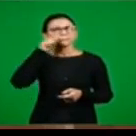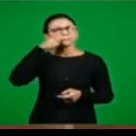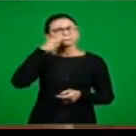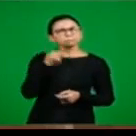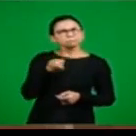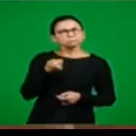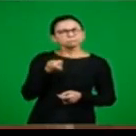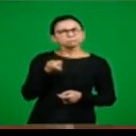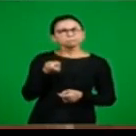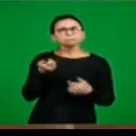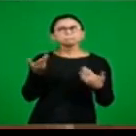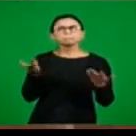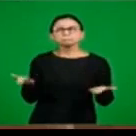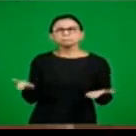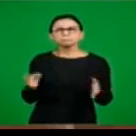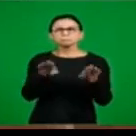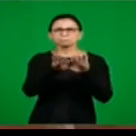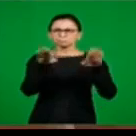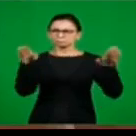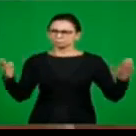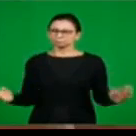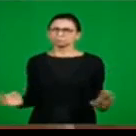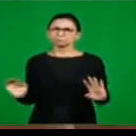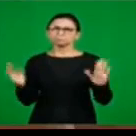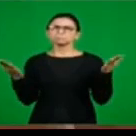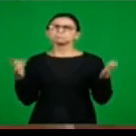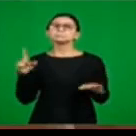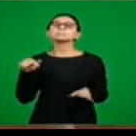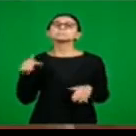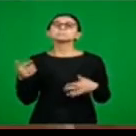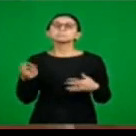this? What banquet is this? Do you know?